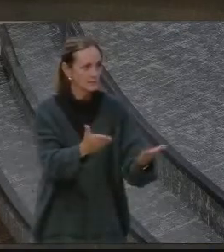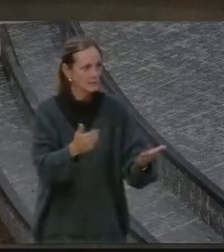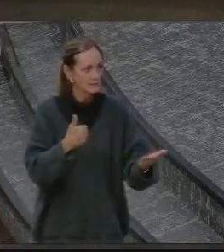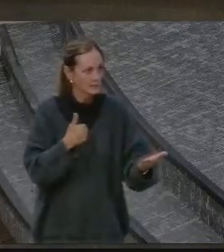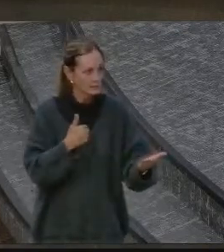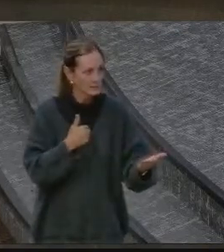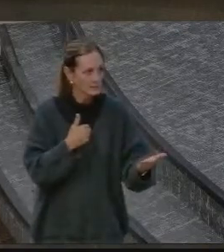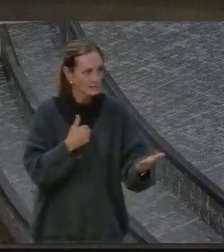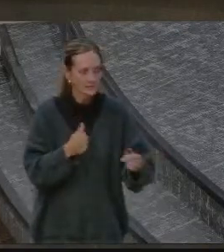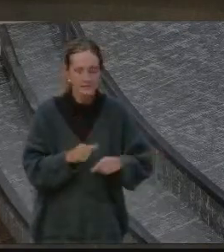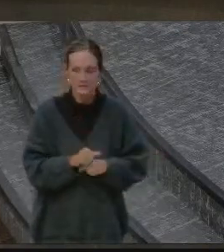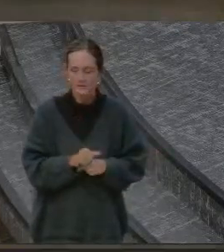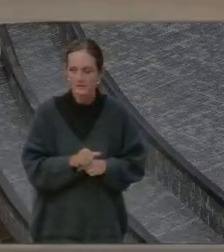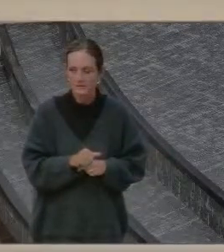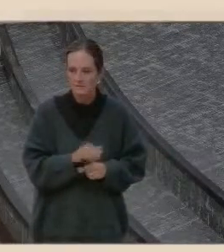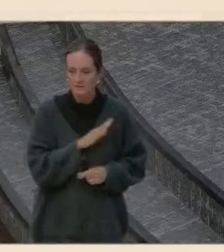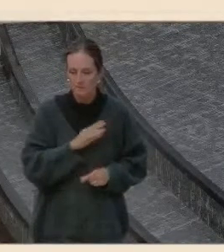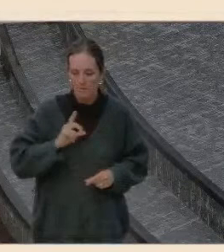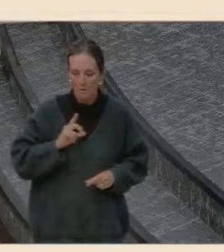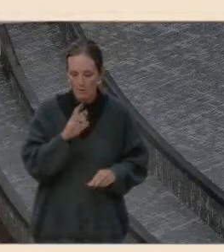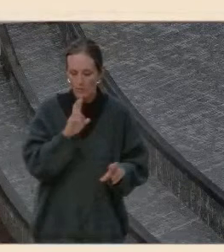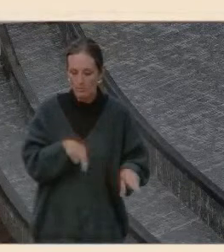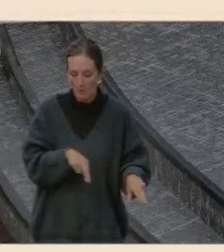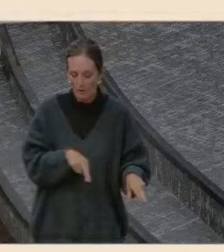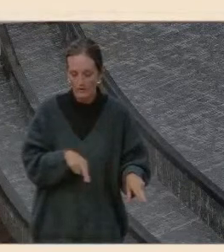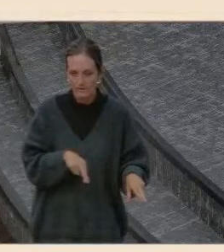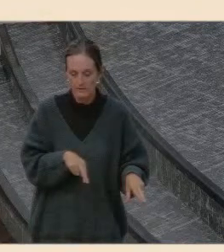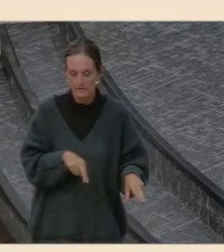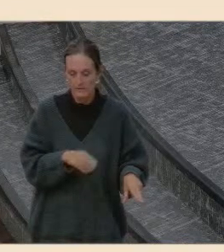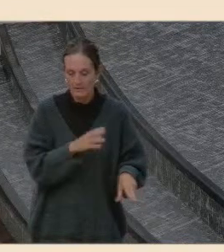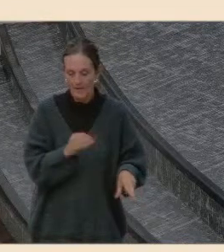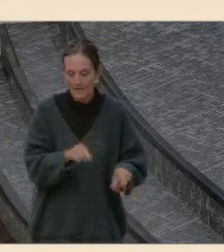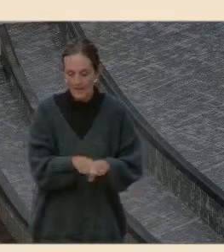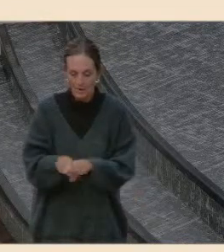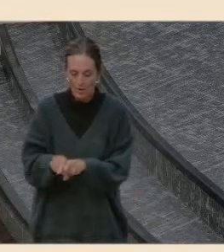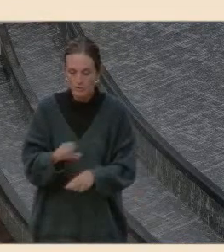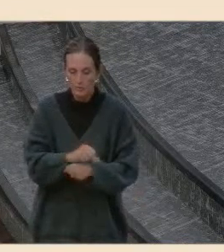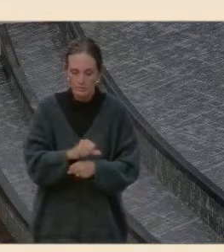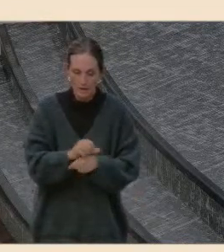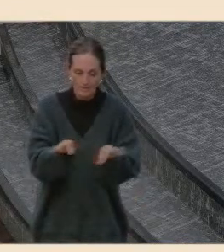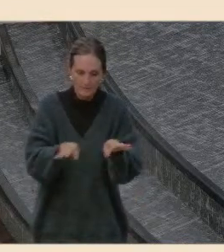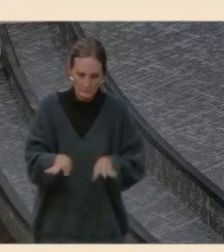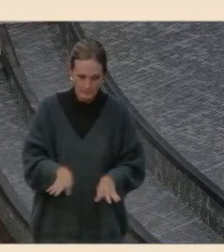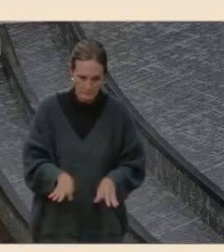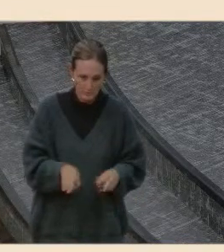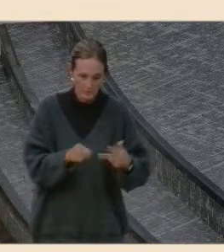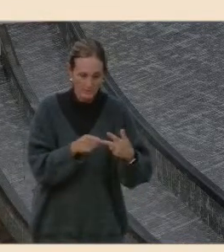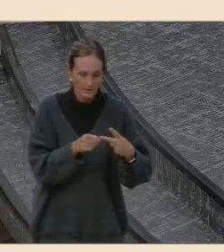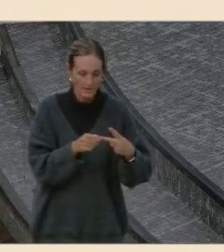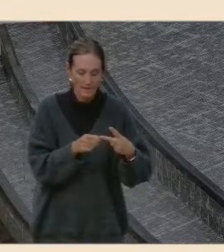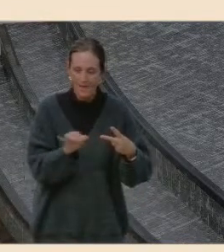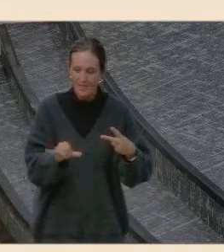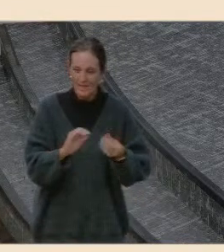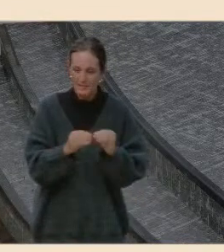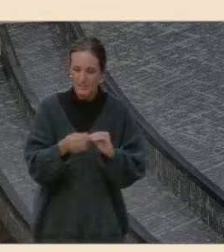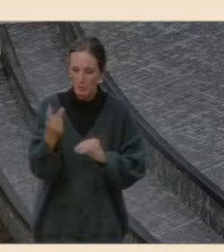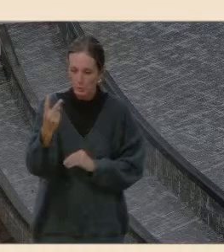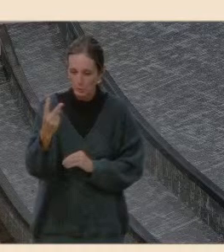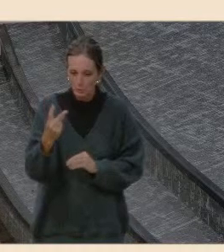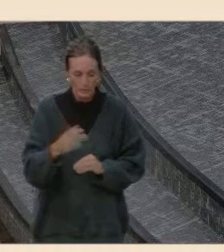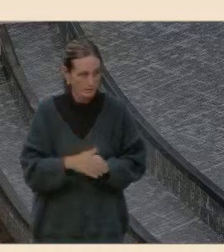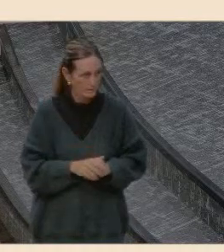personnel board report as well as the job description, which is item 2. Dr.